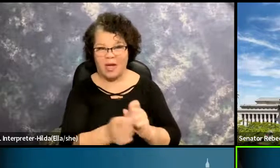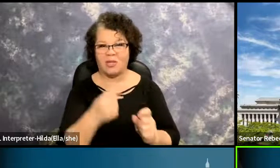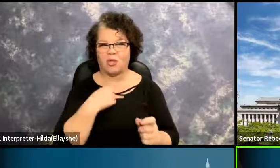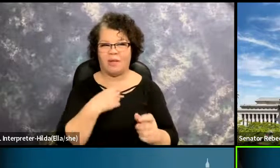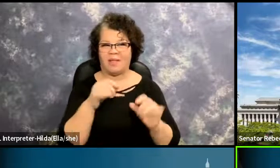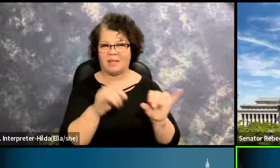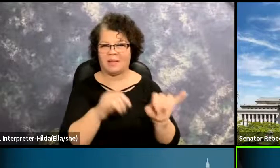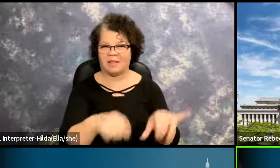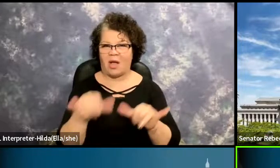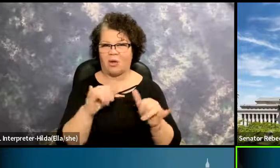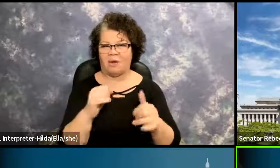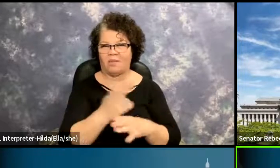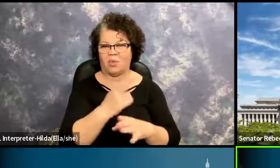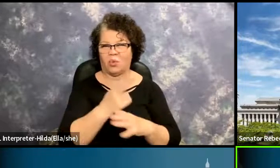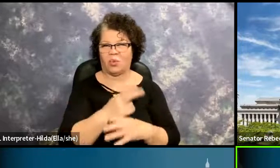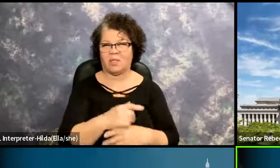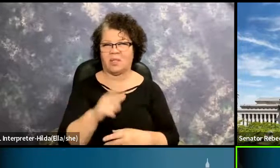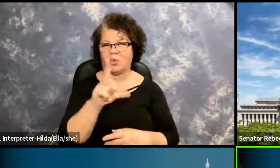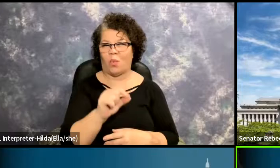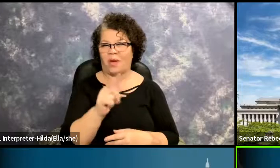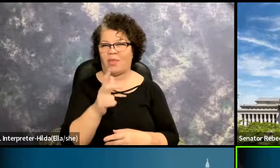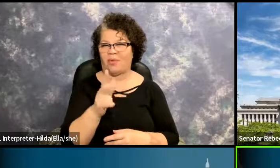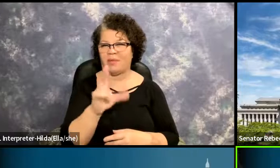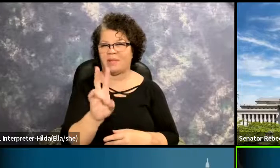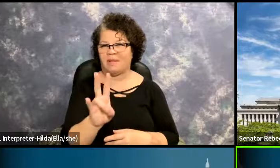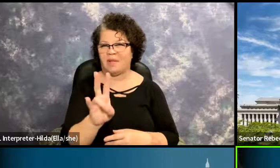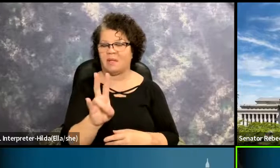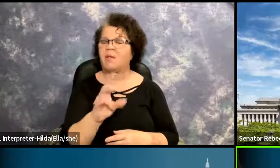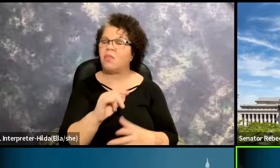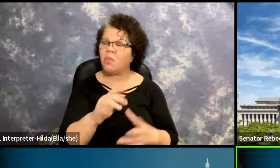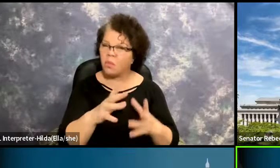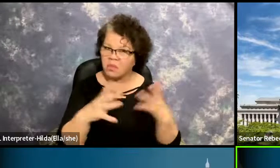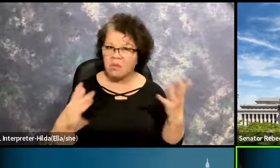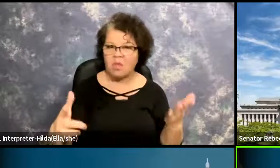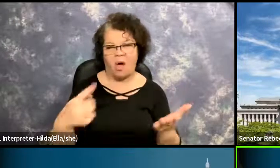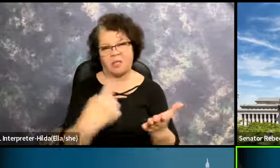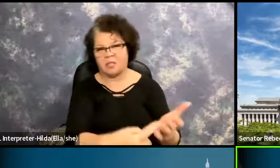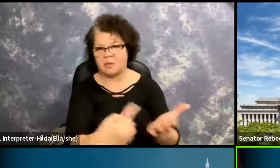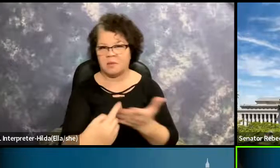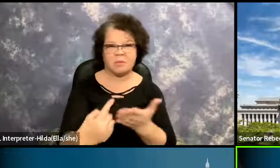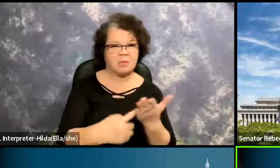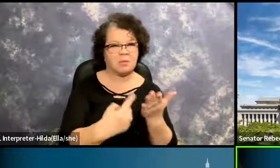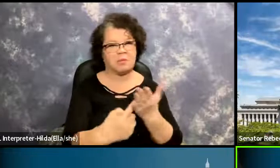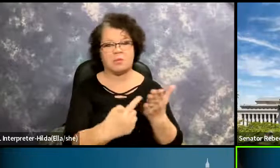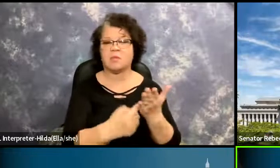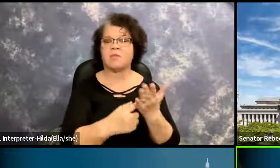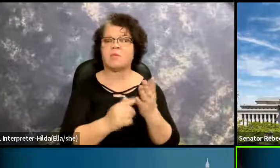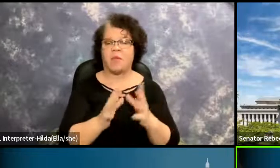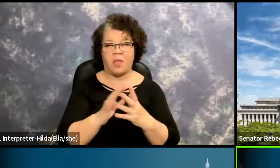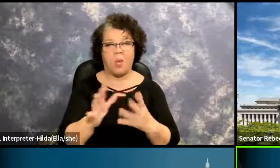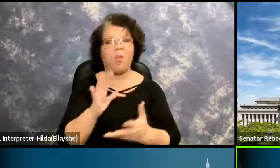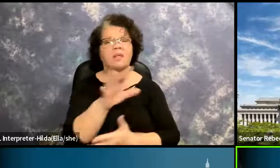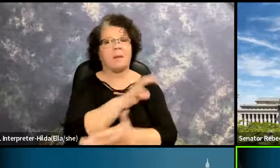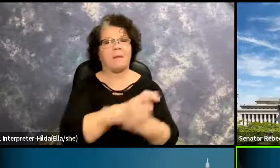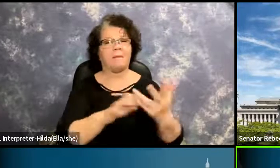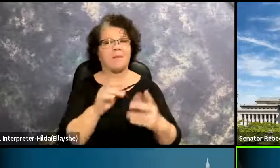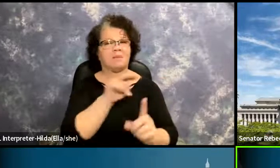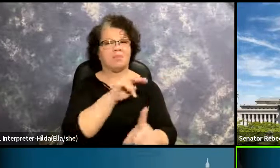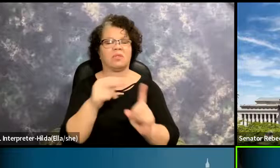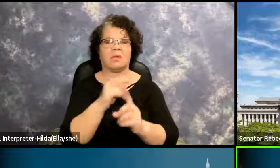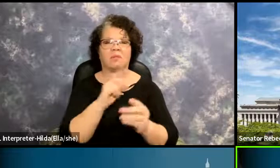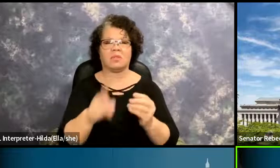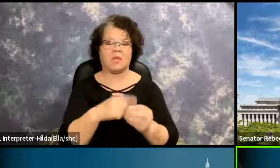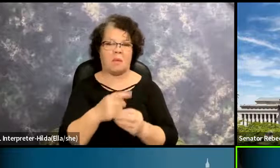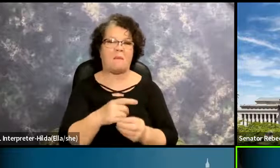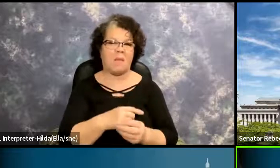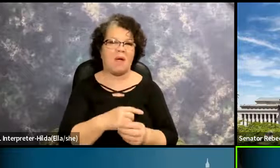force 2037. There was a lot of debate on the floor, and there was mixed reception even amongst Democrats for voting for